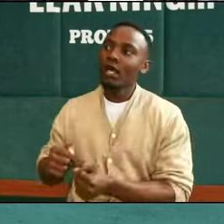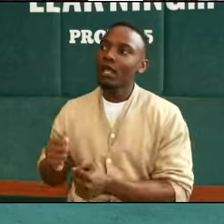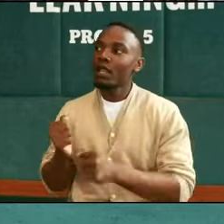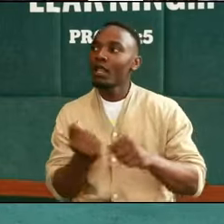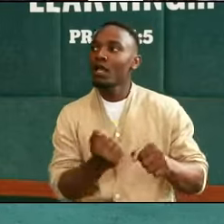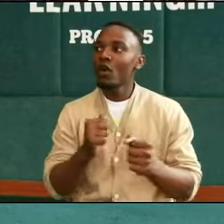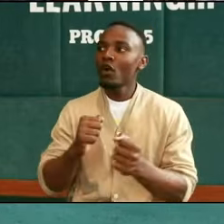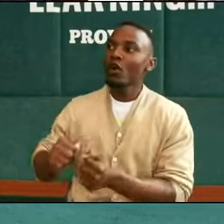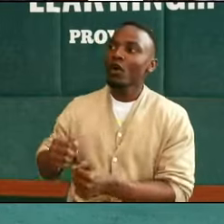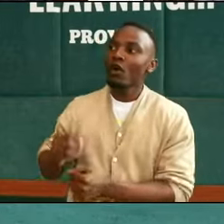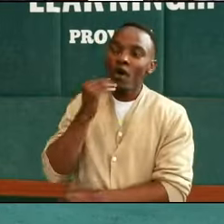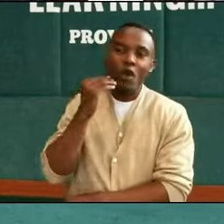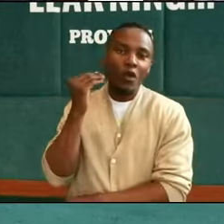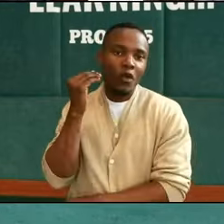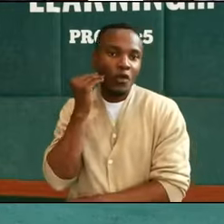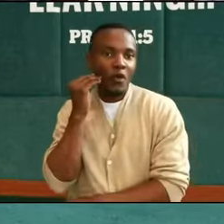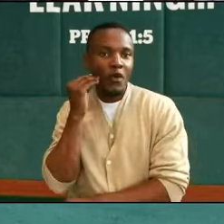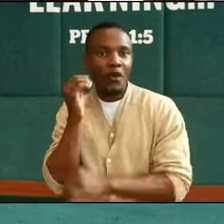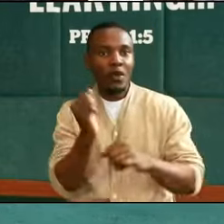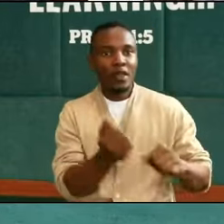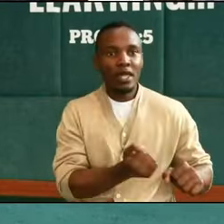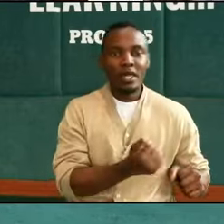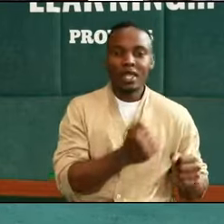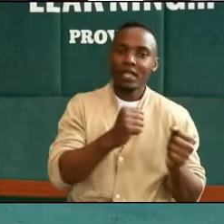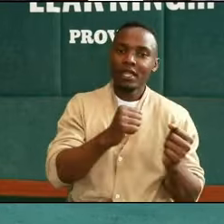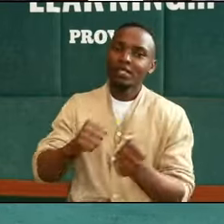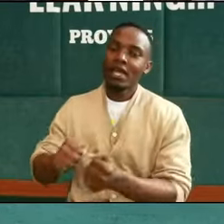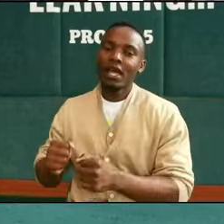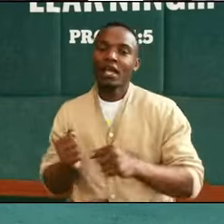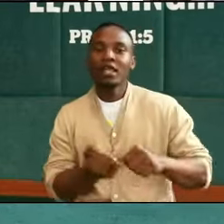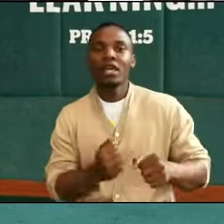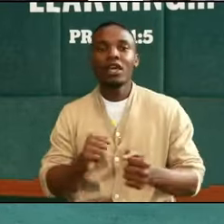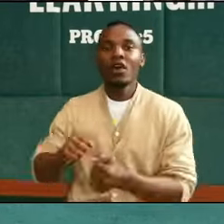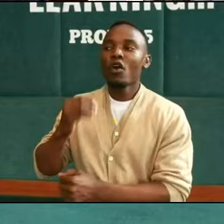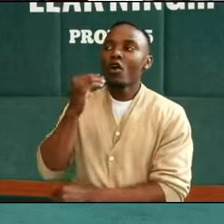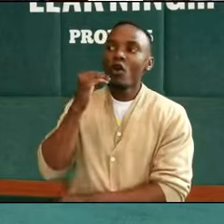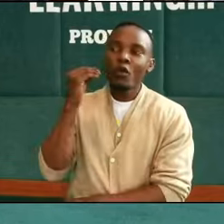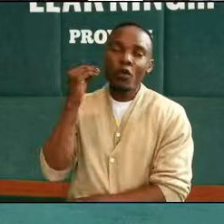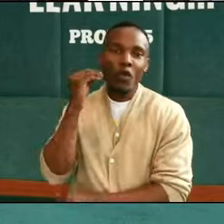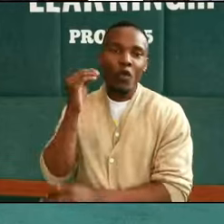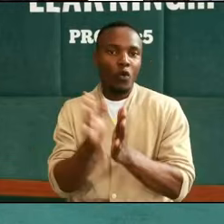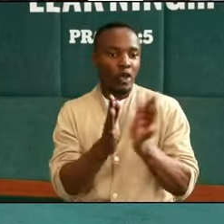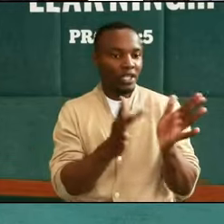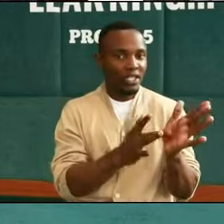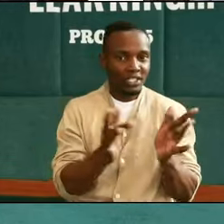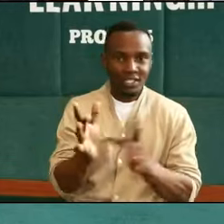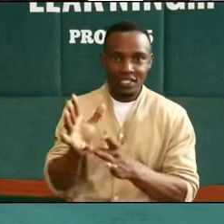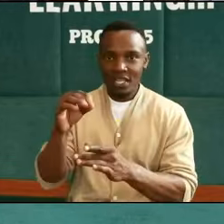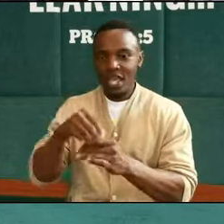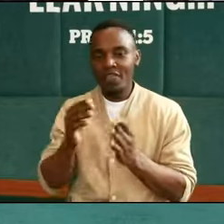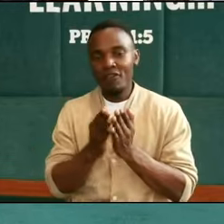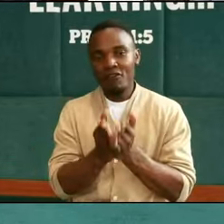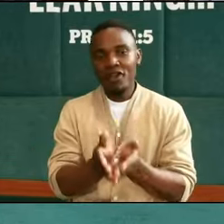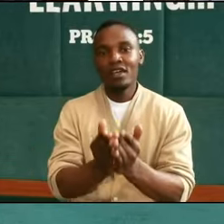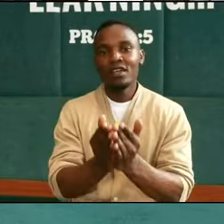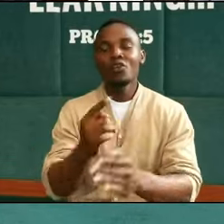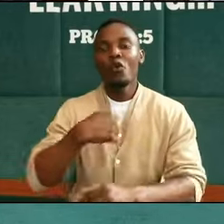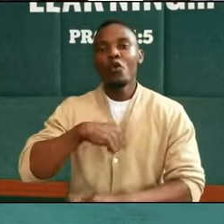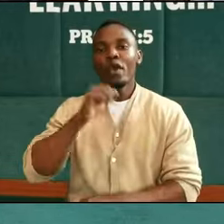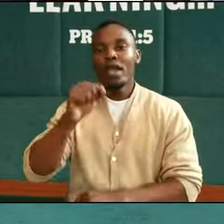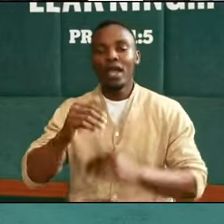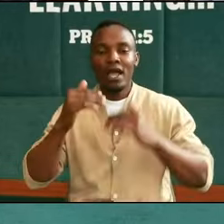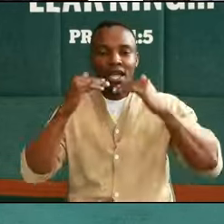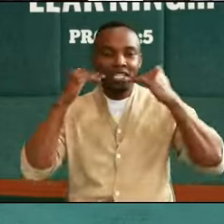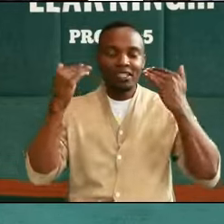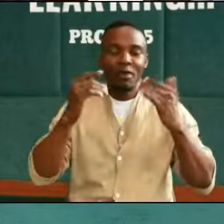Sailing, sailing home. Sailing, sailing home. With Jesus in the vessel, we can smile at